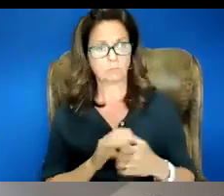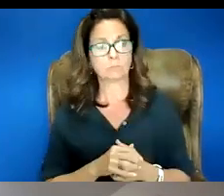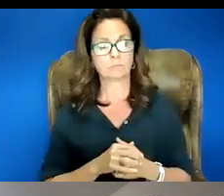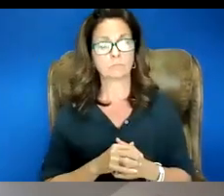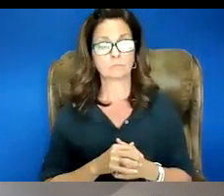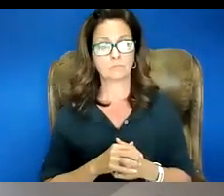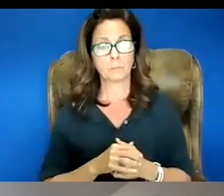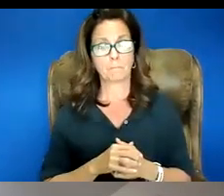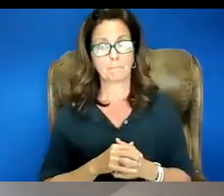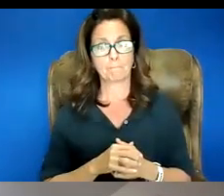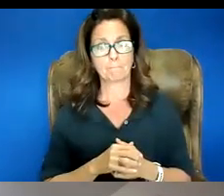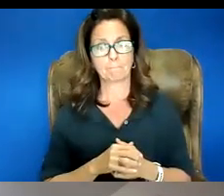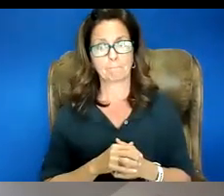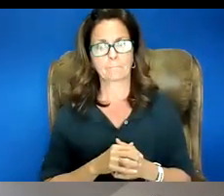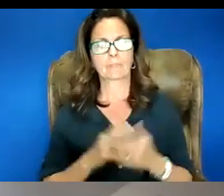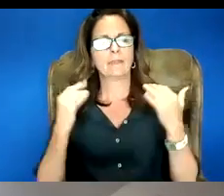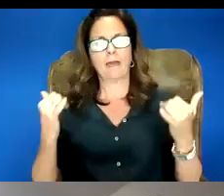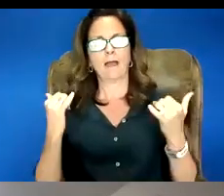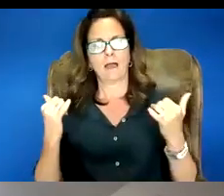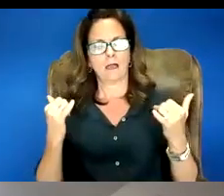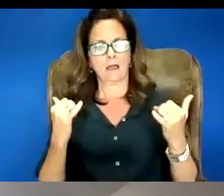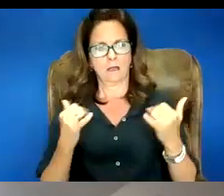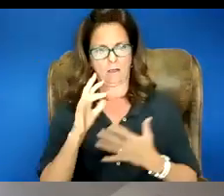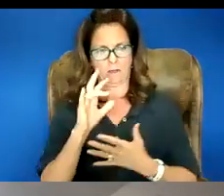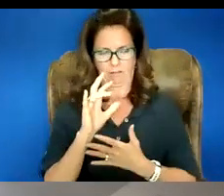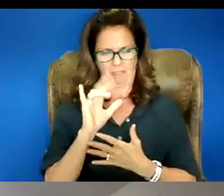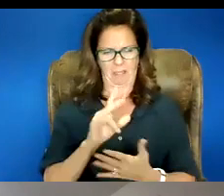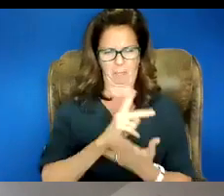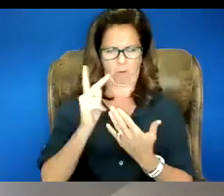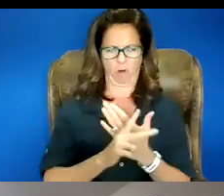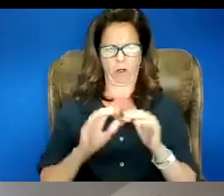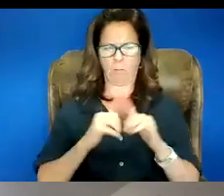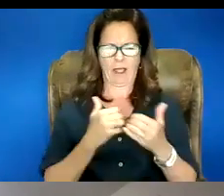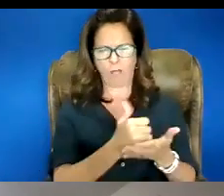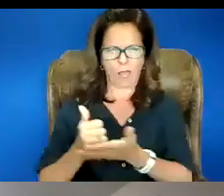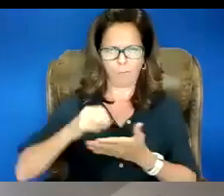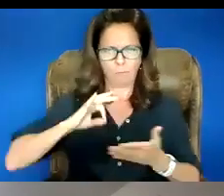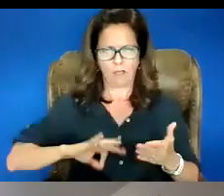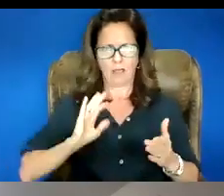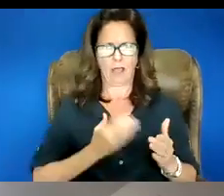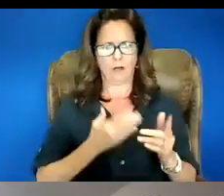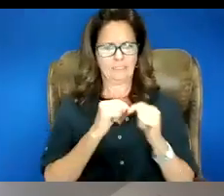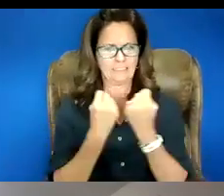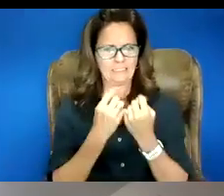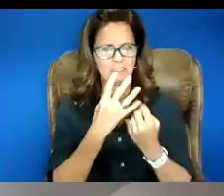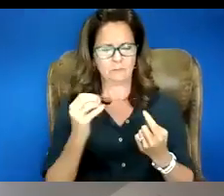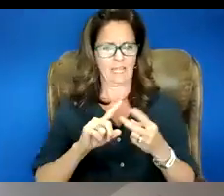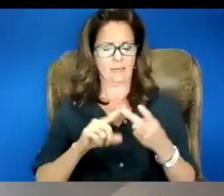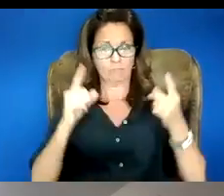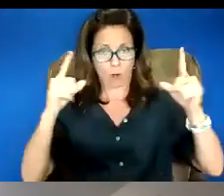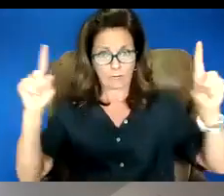So let's think about how this helps our teams and productivity, because that's an important thing to all employers.